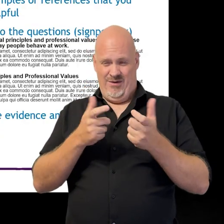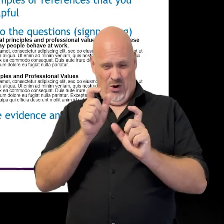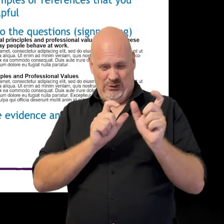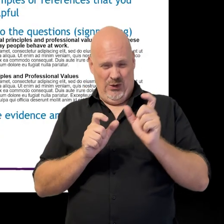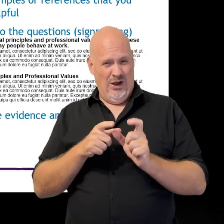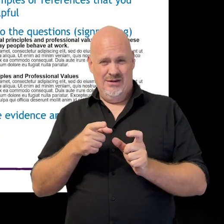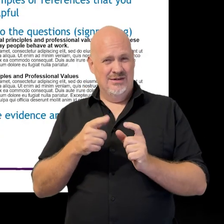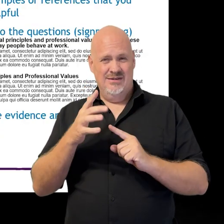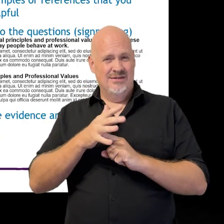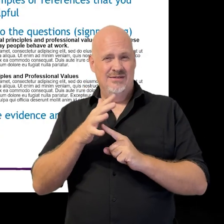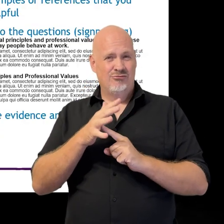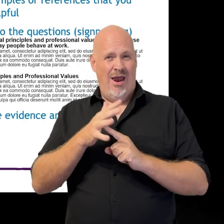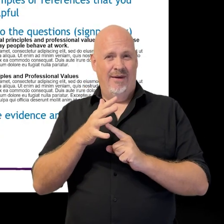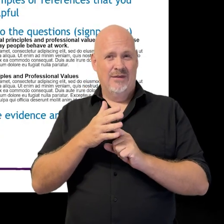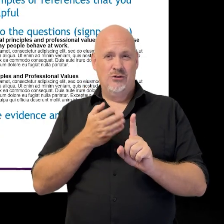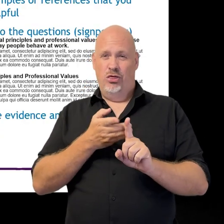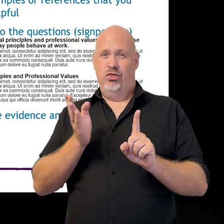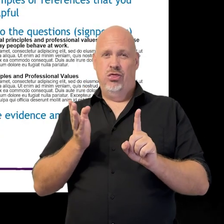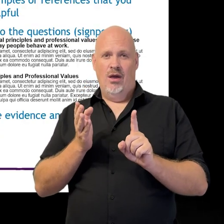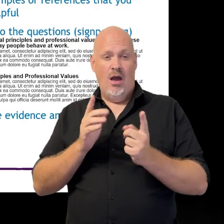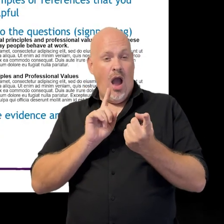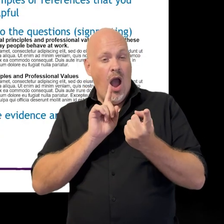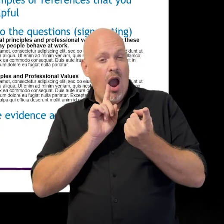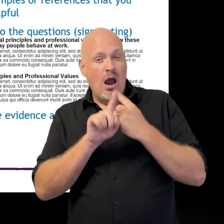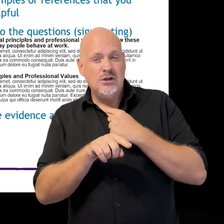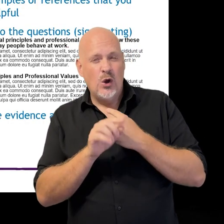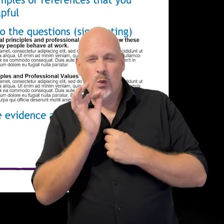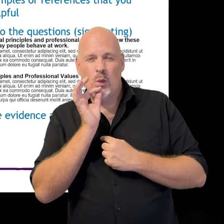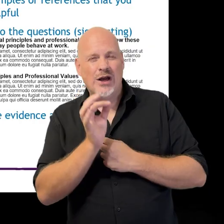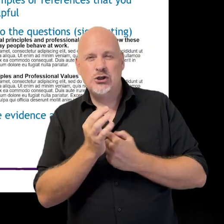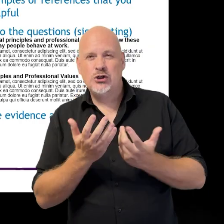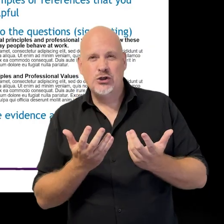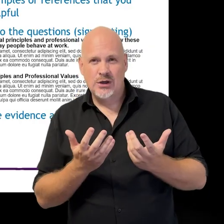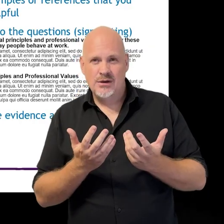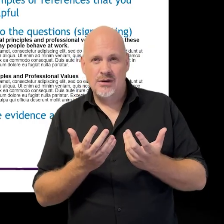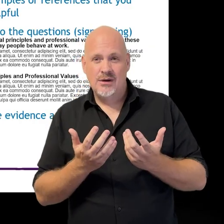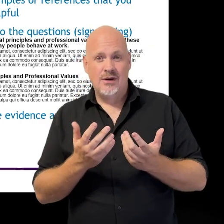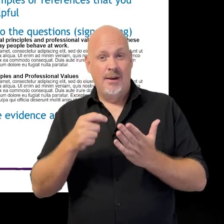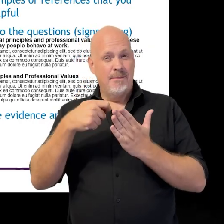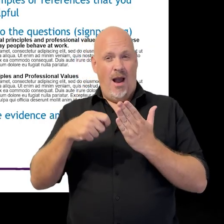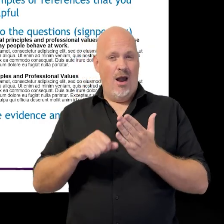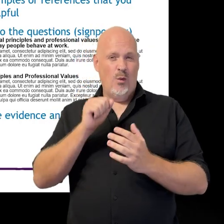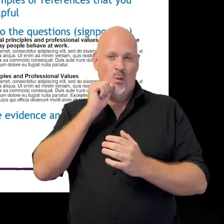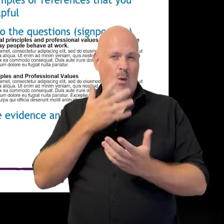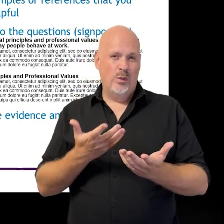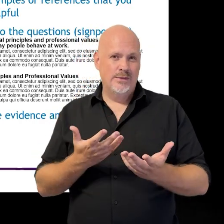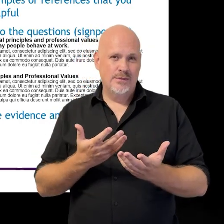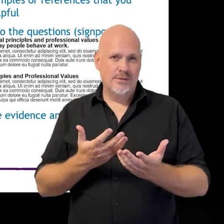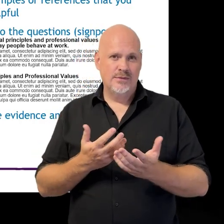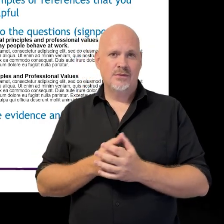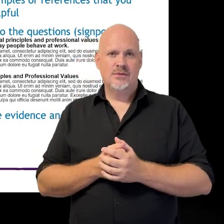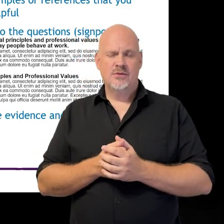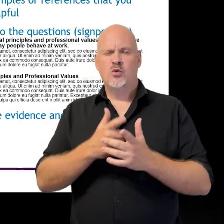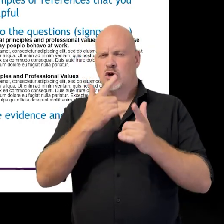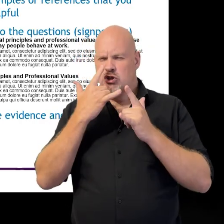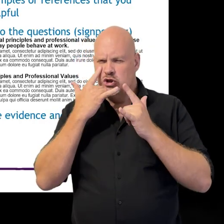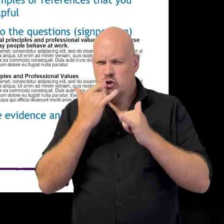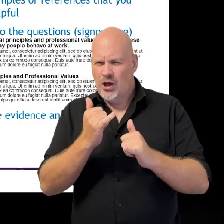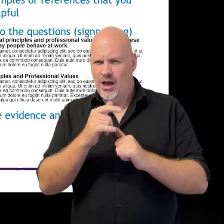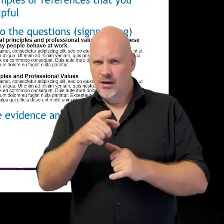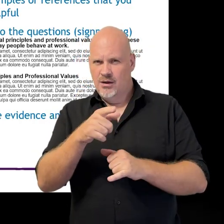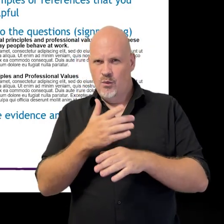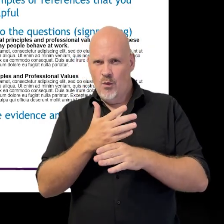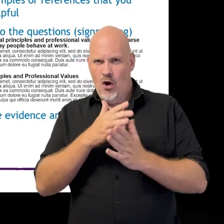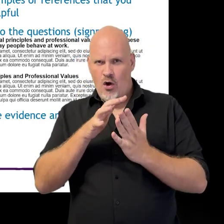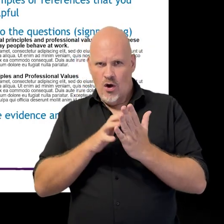responded clearly to the questions. Learners occasionally waste an awful lot of words telling us about things that are